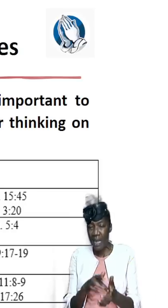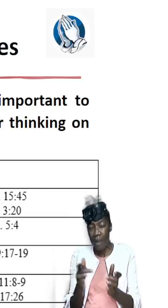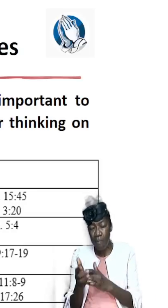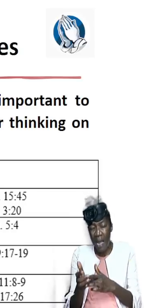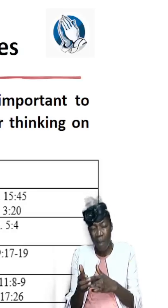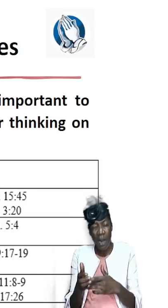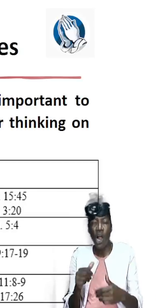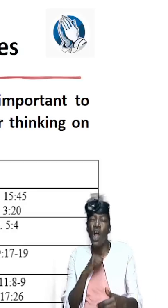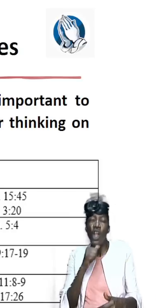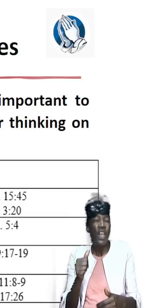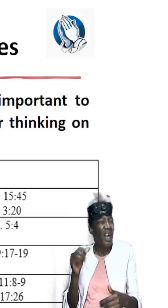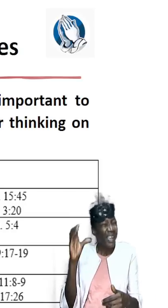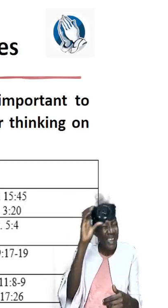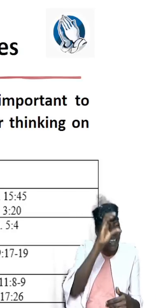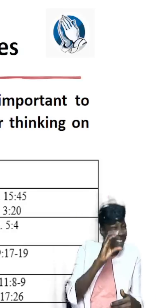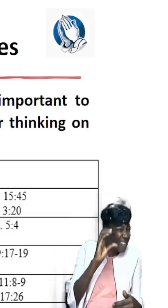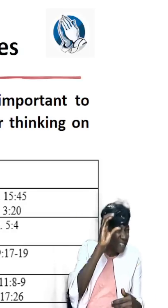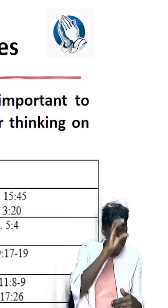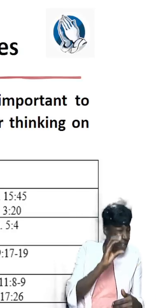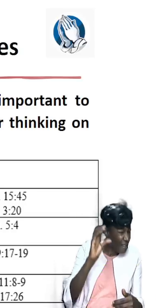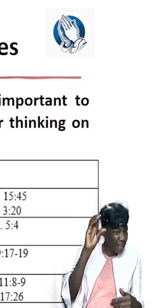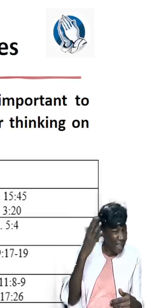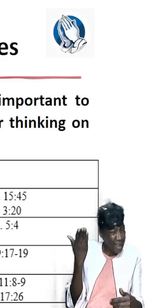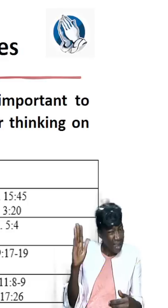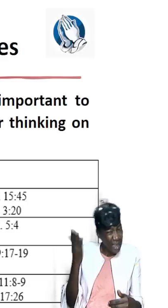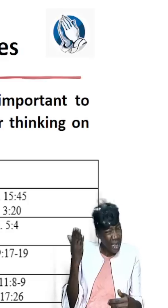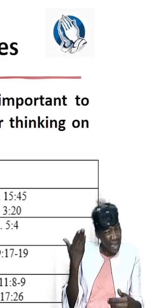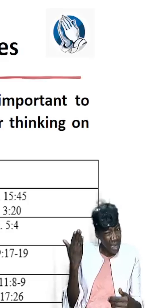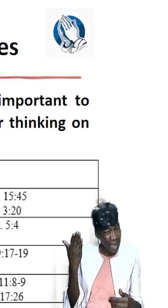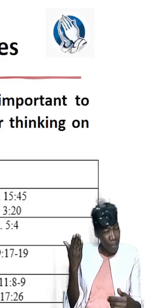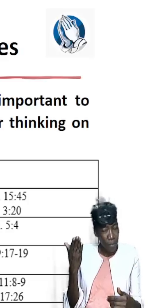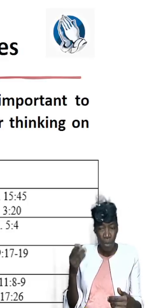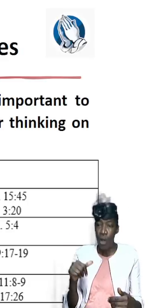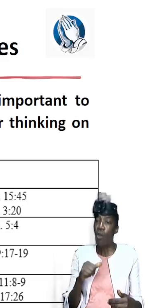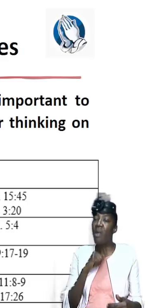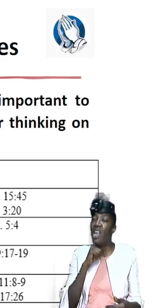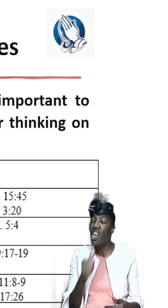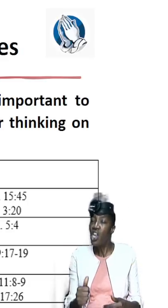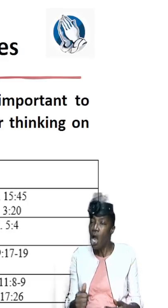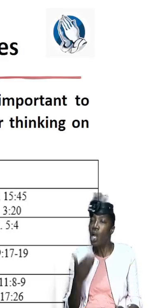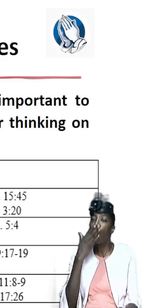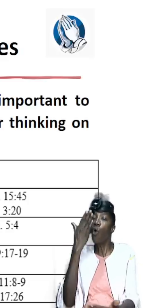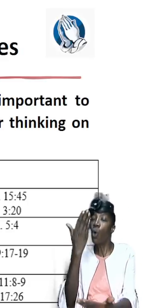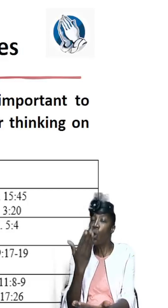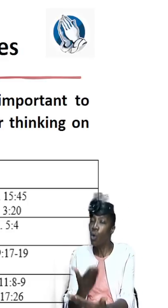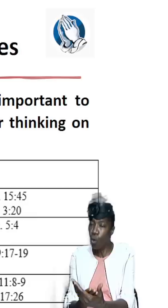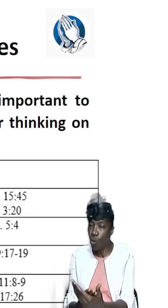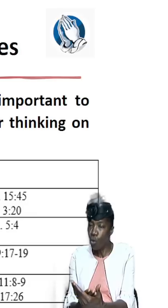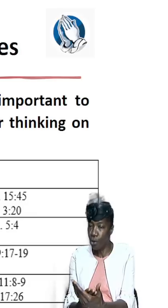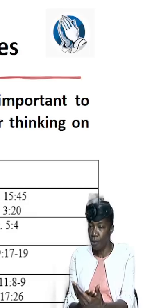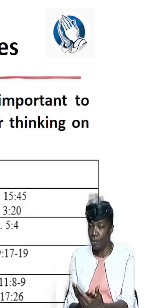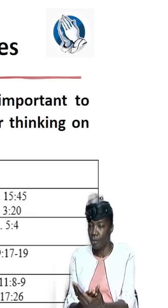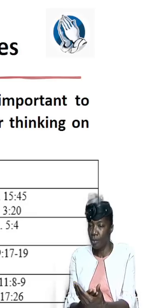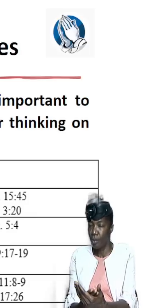to a large majority of people to be irrelevant and to be